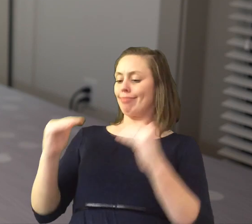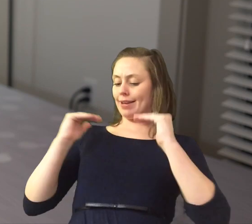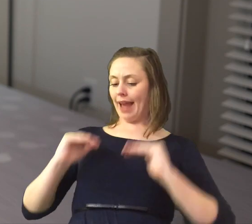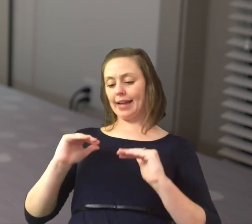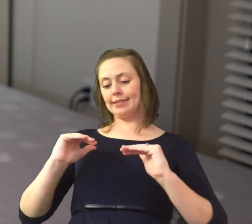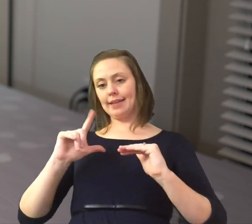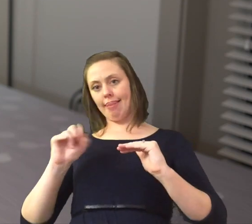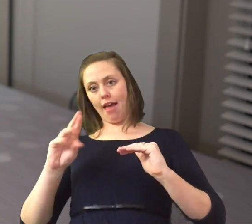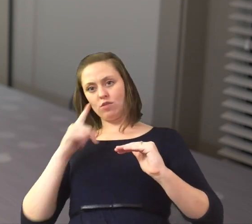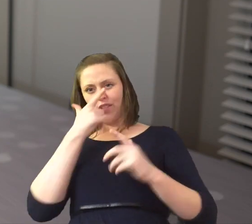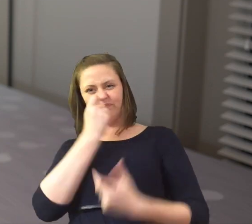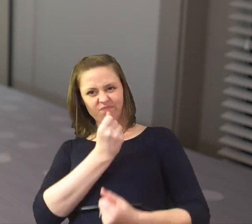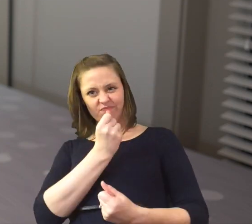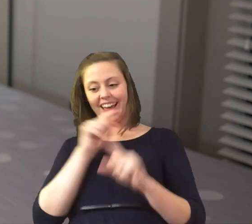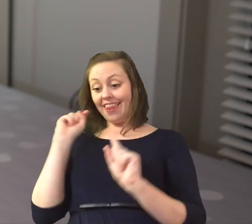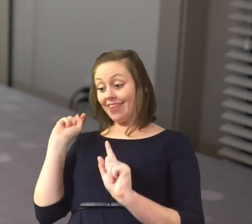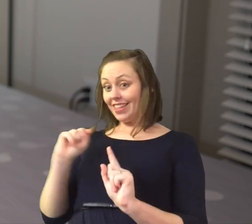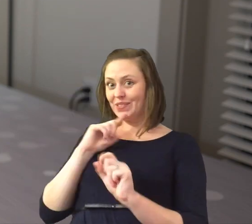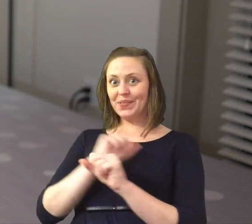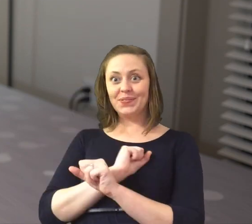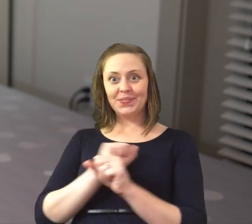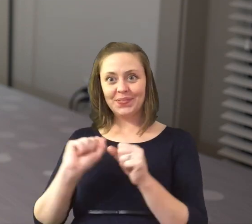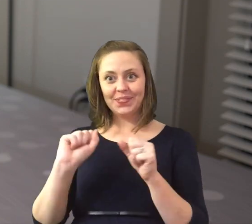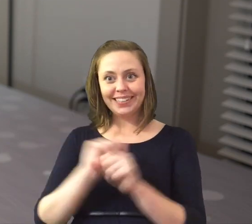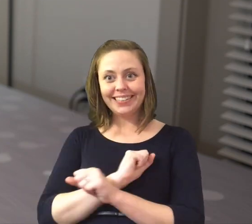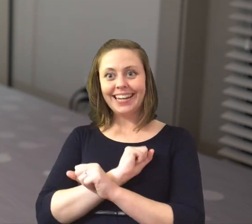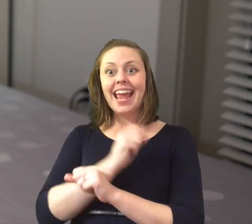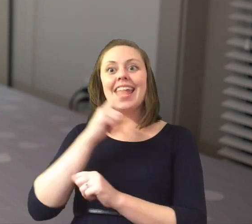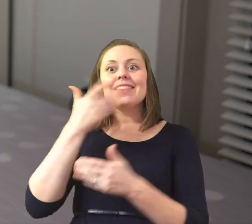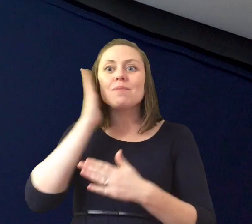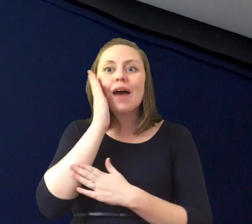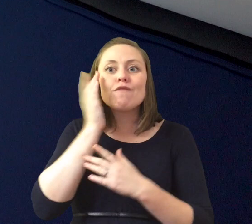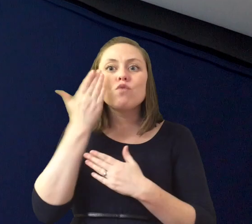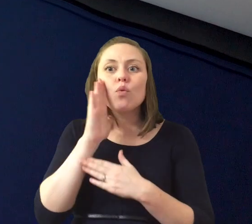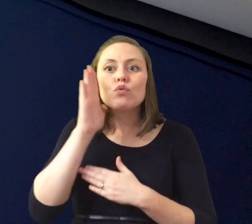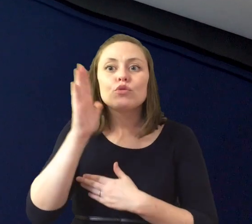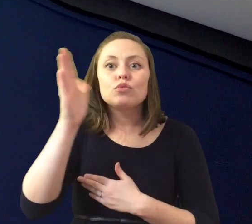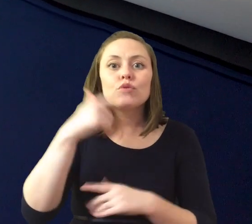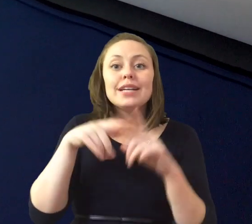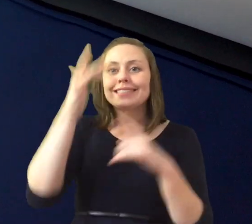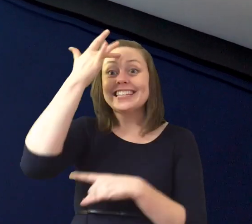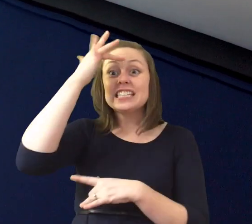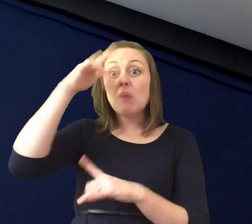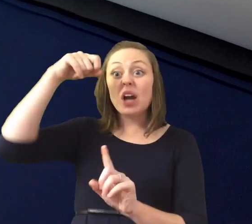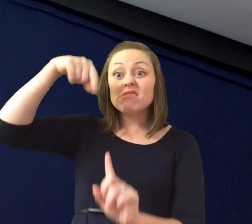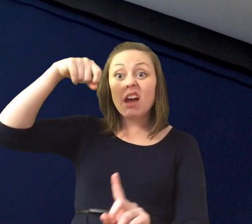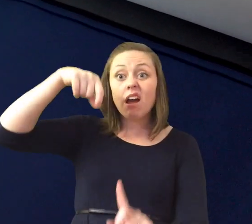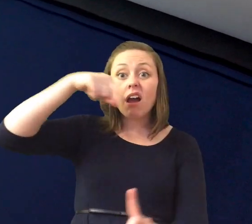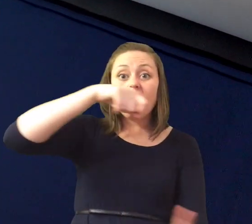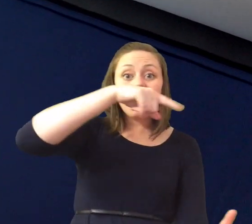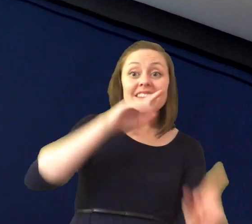gets very interesting, and this is where it really is the bed of the future. You have the smart sensors that